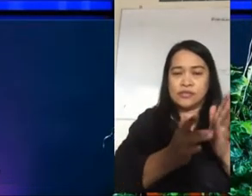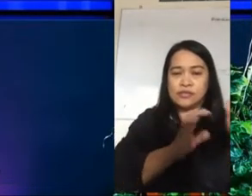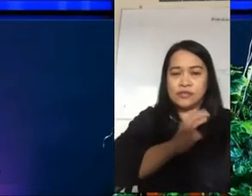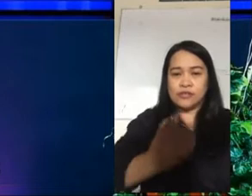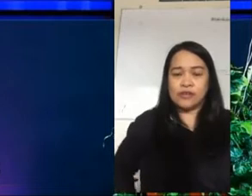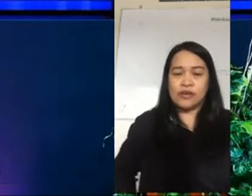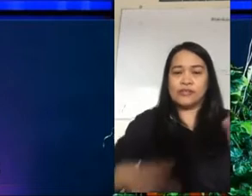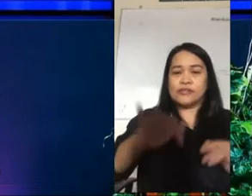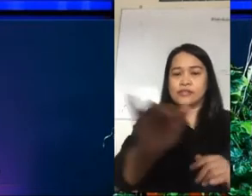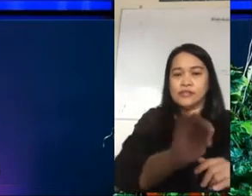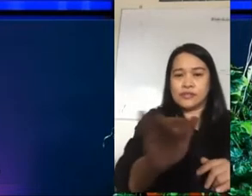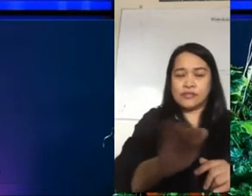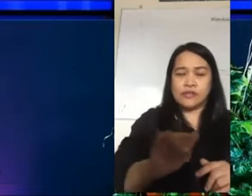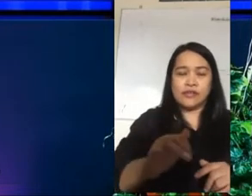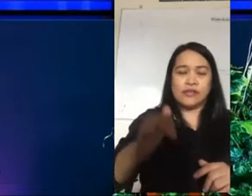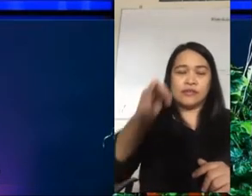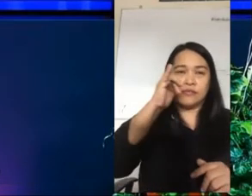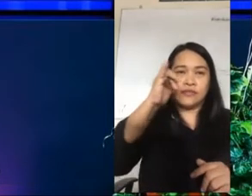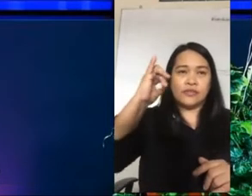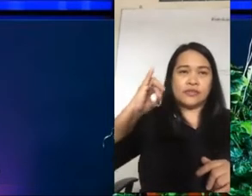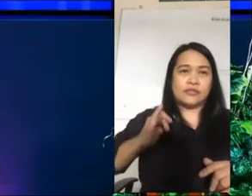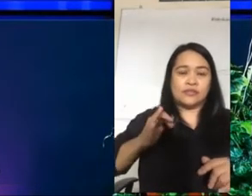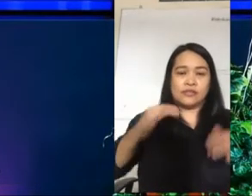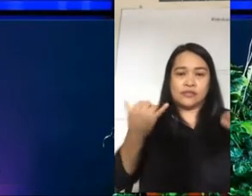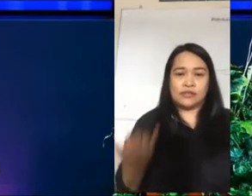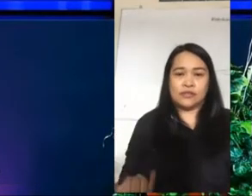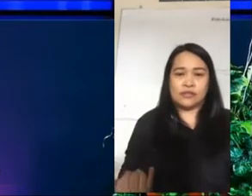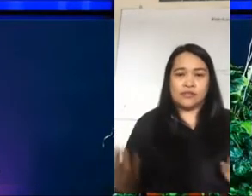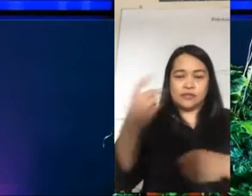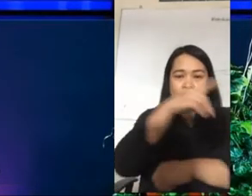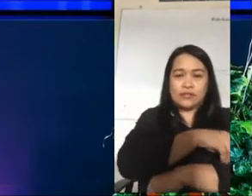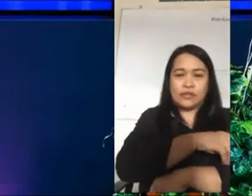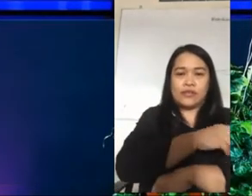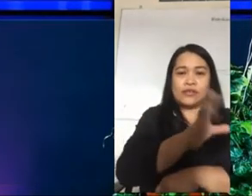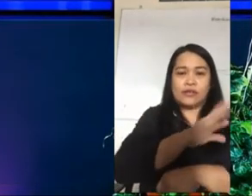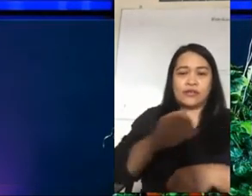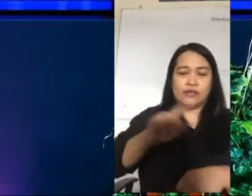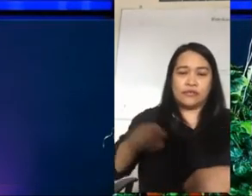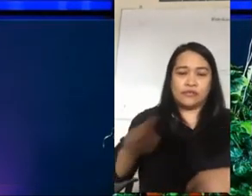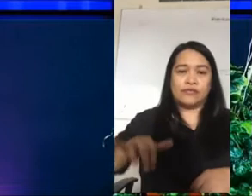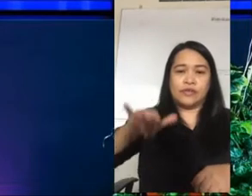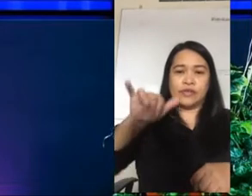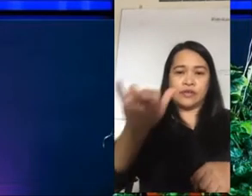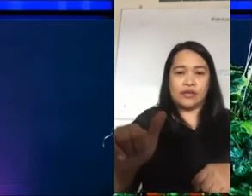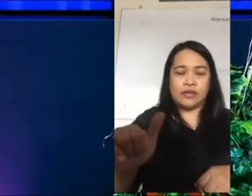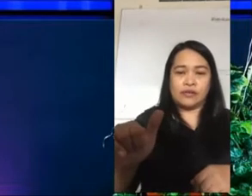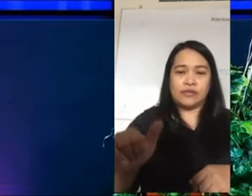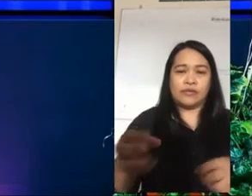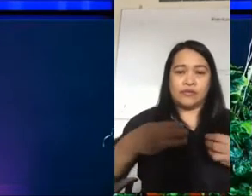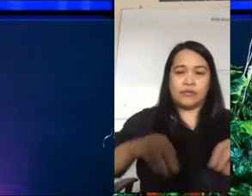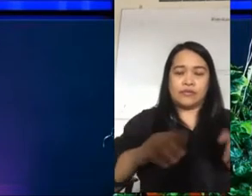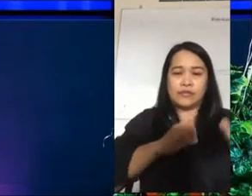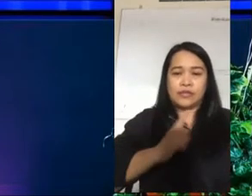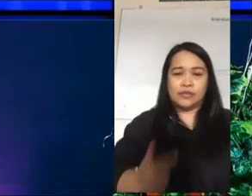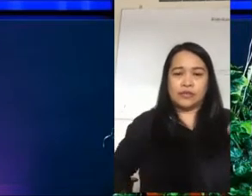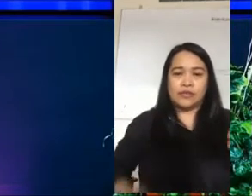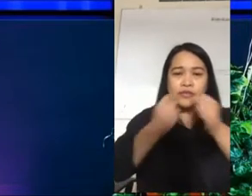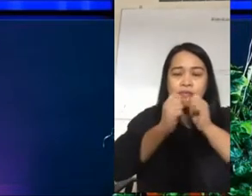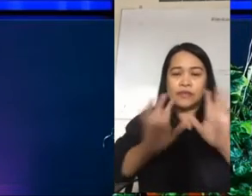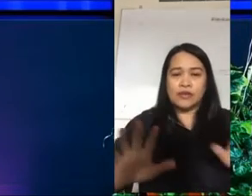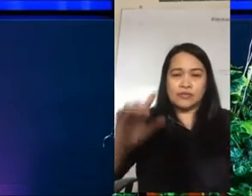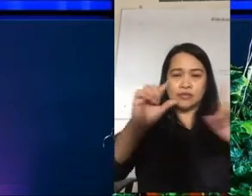yesterday, today, and forever. May the Lord add His blessings upon the reading of His words. Now, the title of the